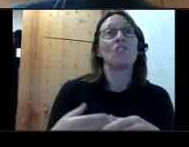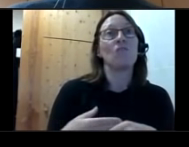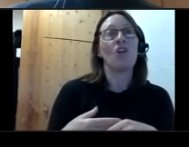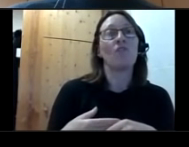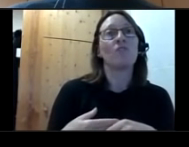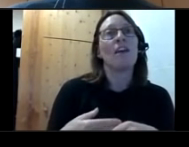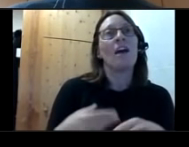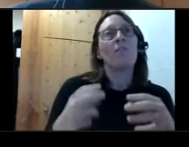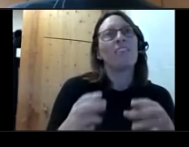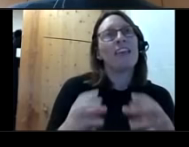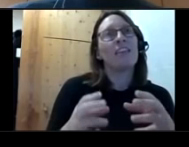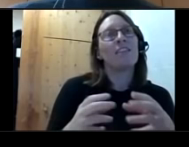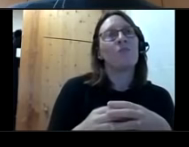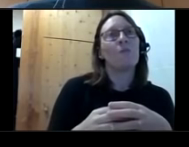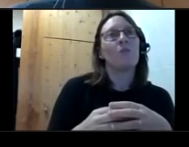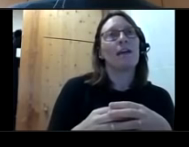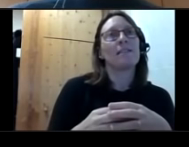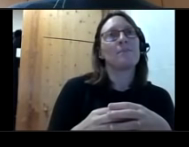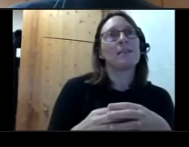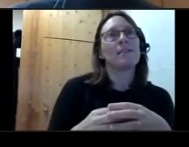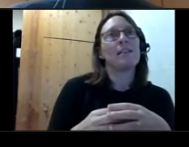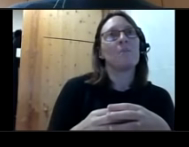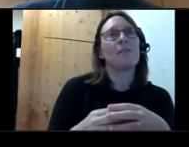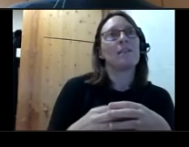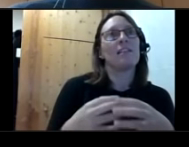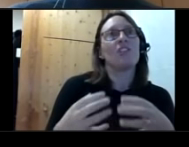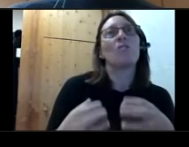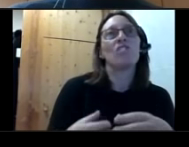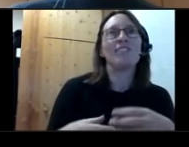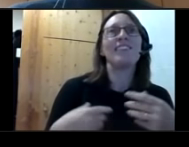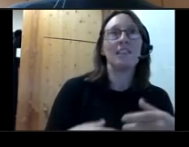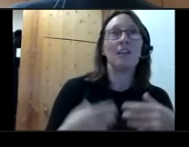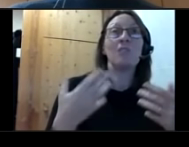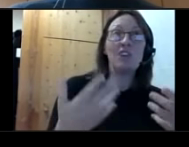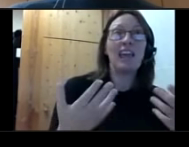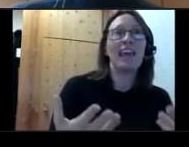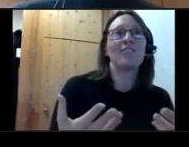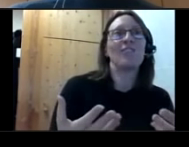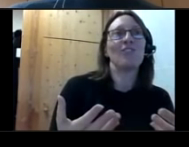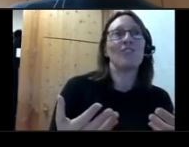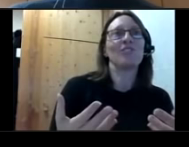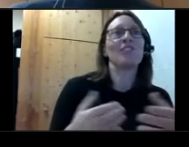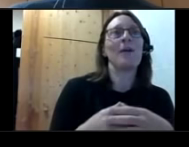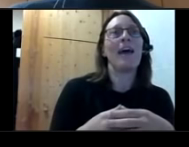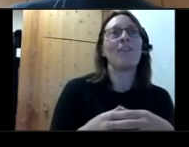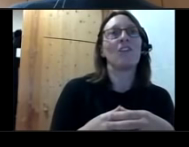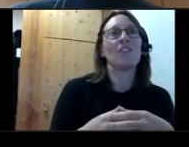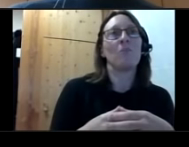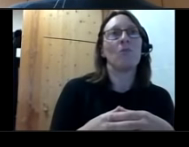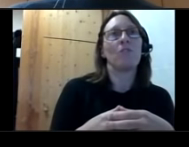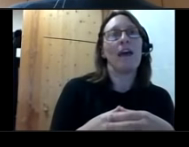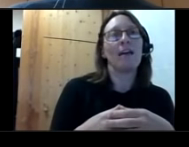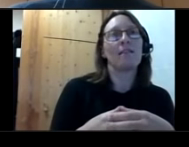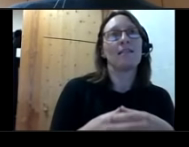that is not resolved. I think the key thing to remember with accessibility statements is this is an opportunity to communicate to your users about how you